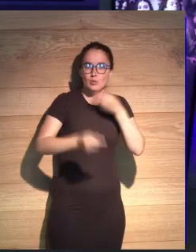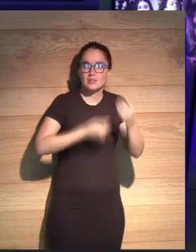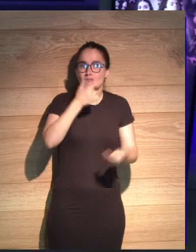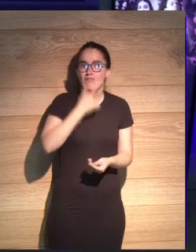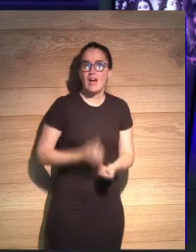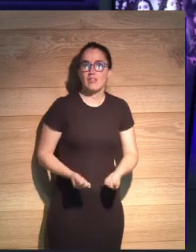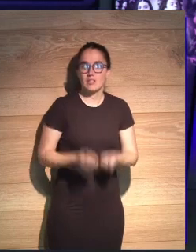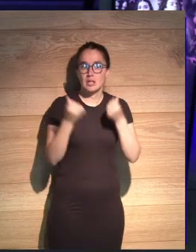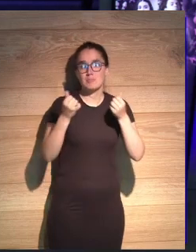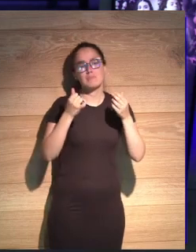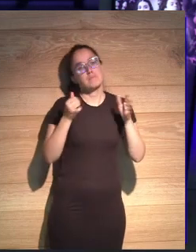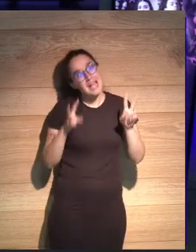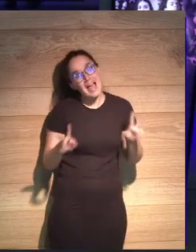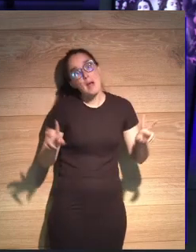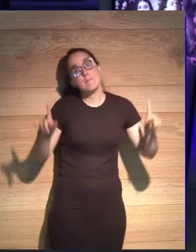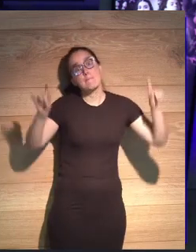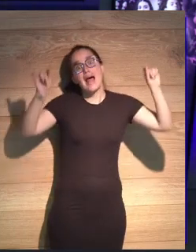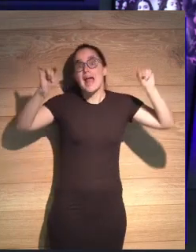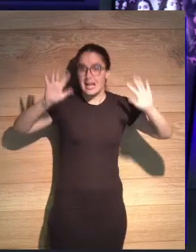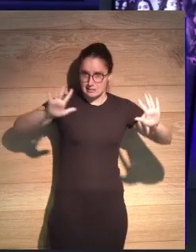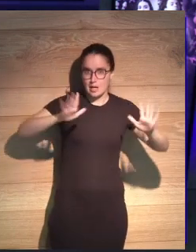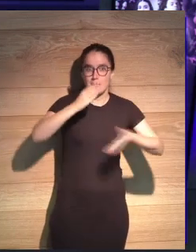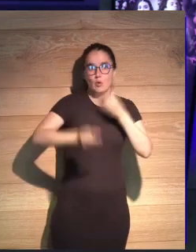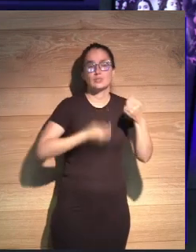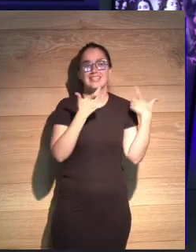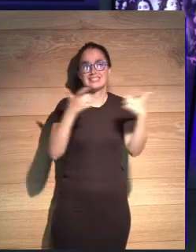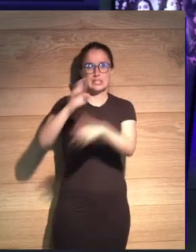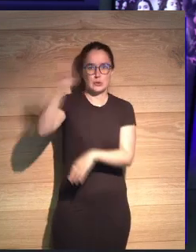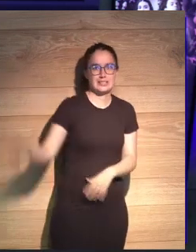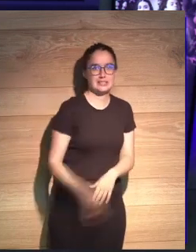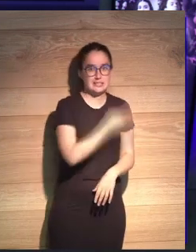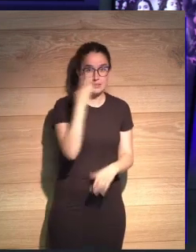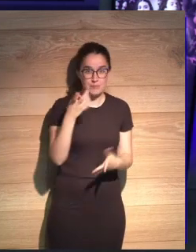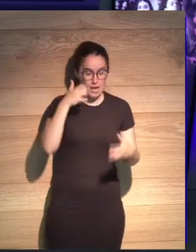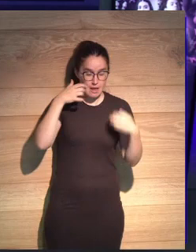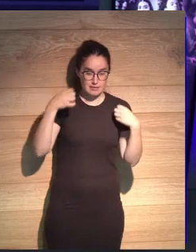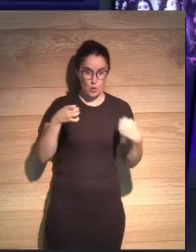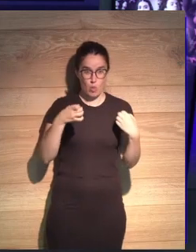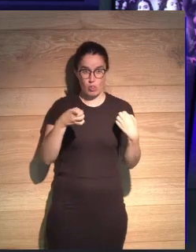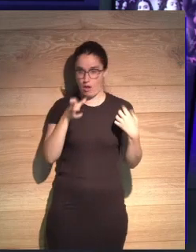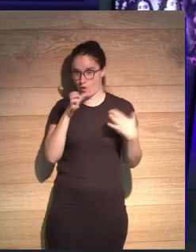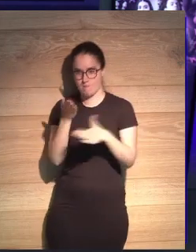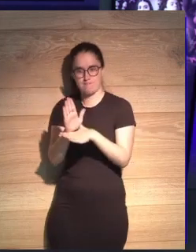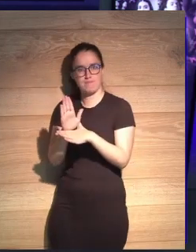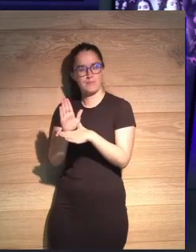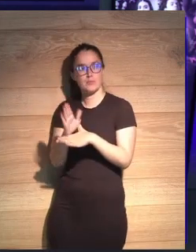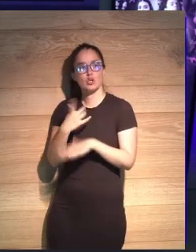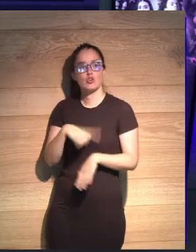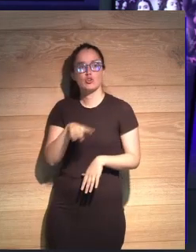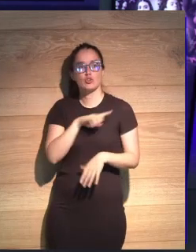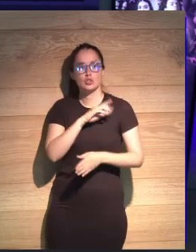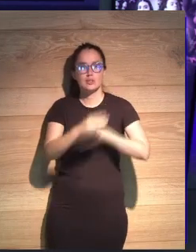That means that we can use all these tools. They are available and